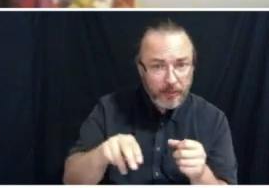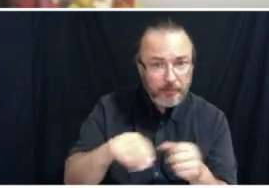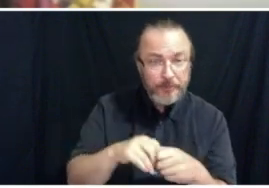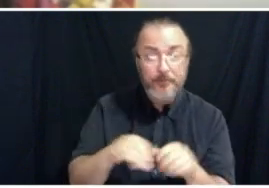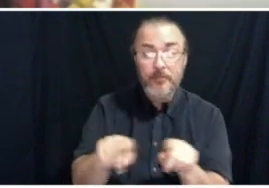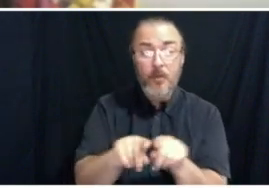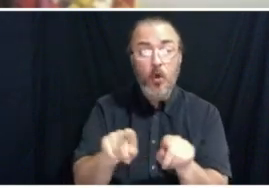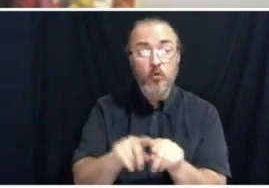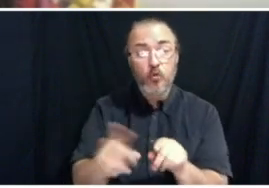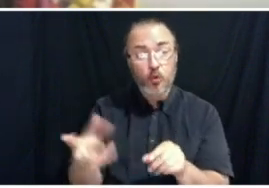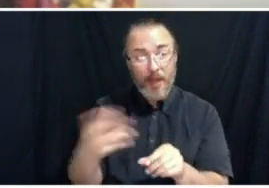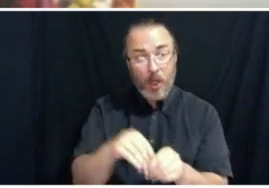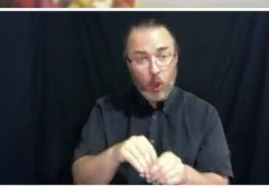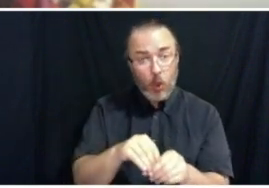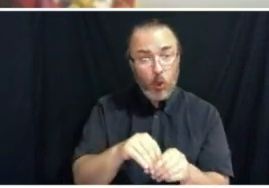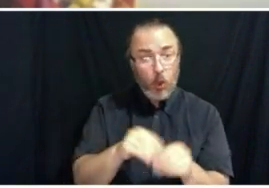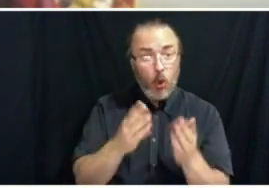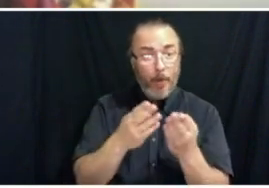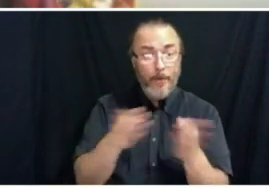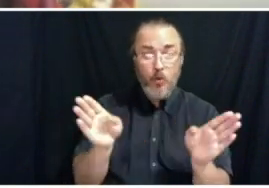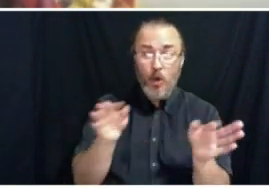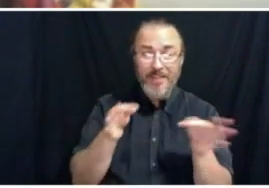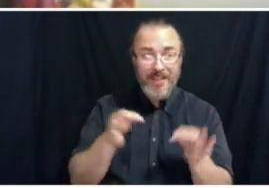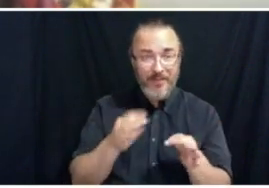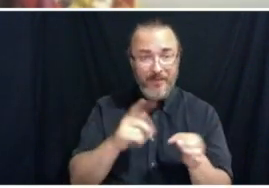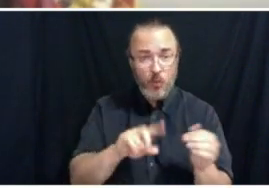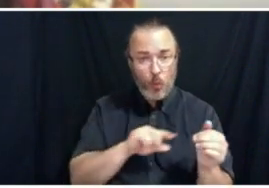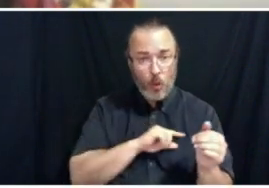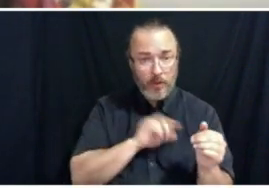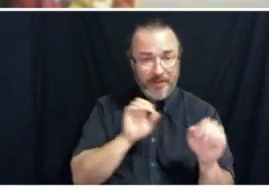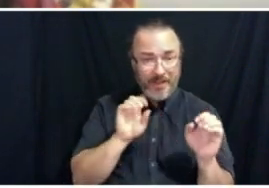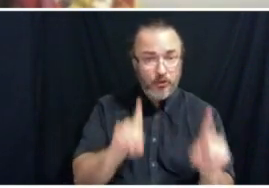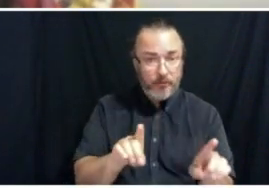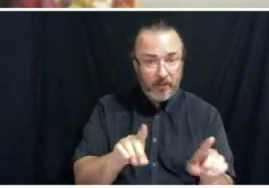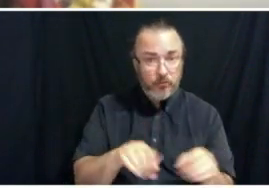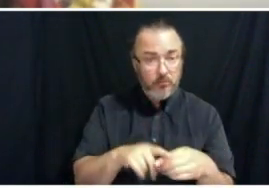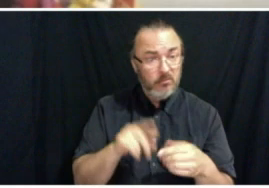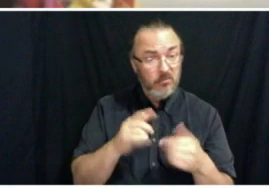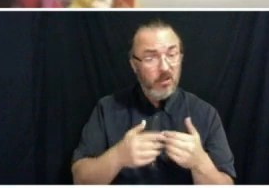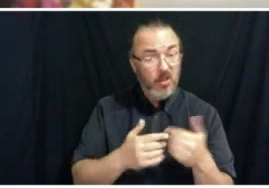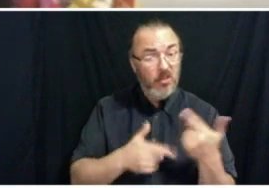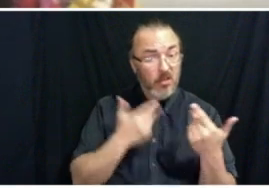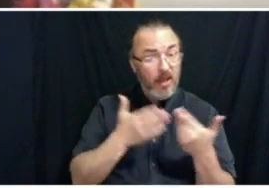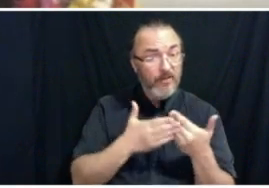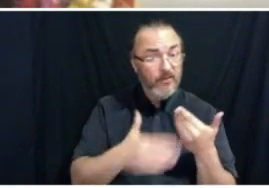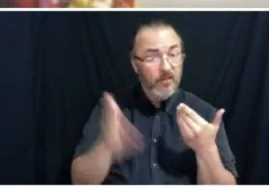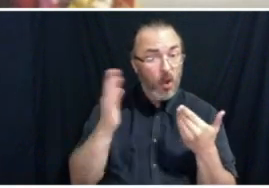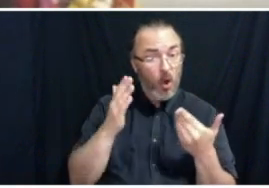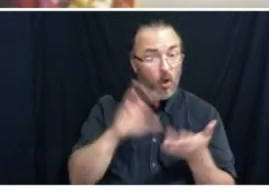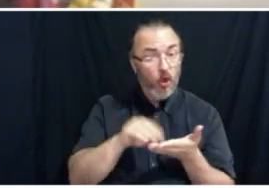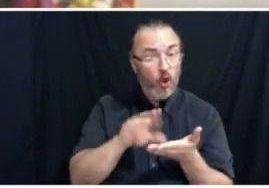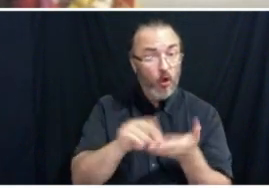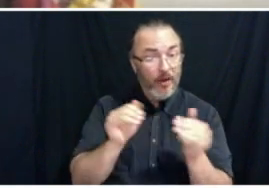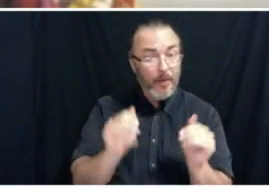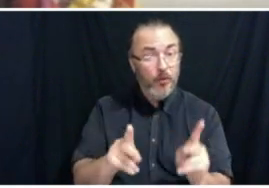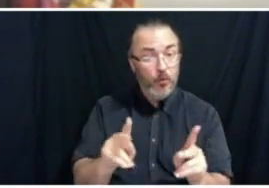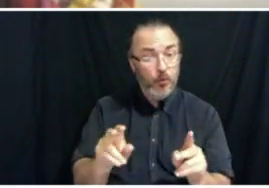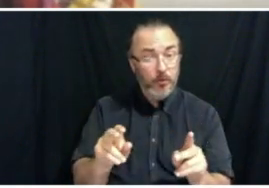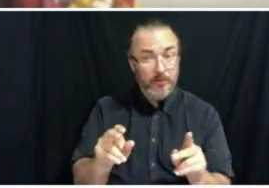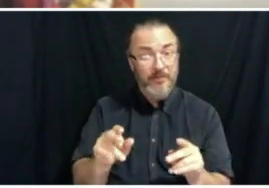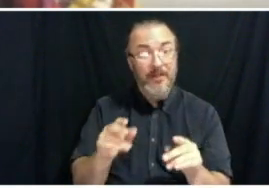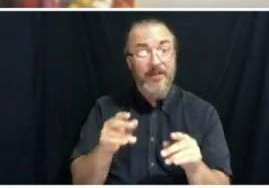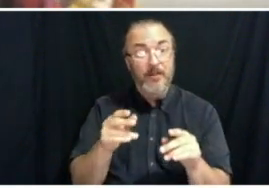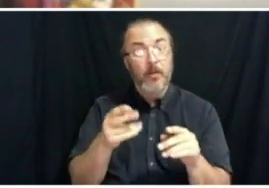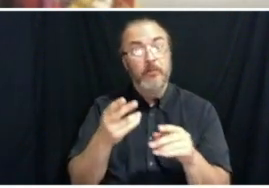broad definition of quality education and lifelong learning opportunities in the context of inclusion, equity,